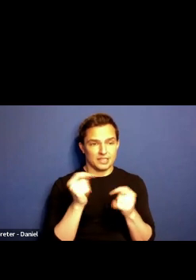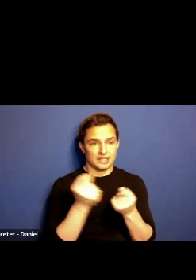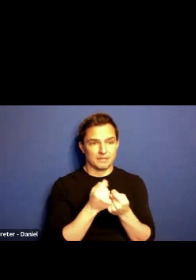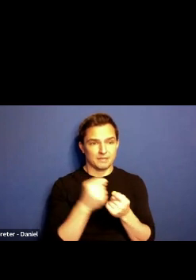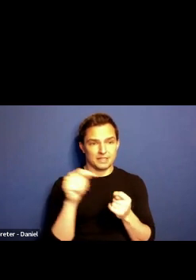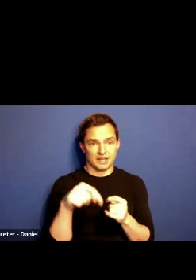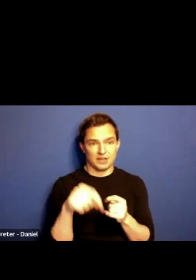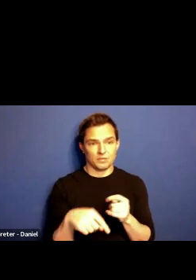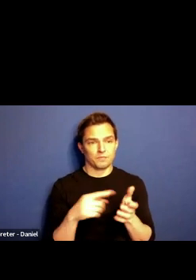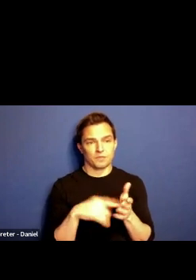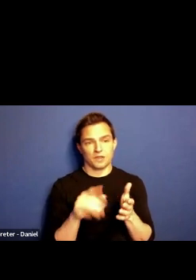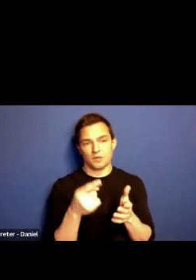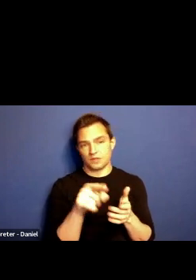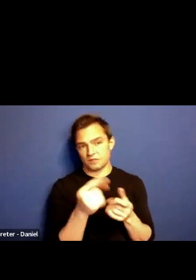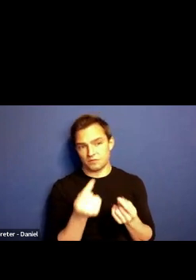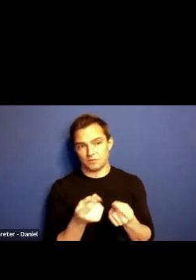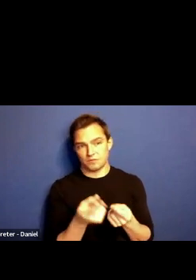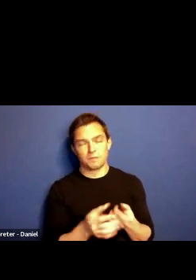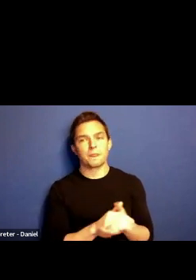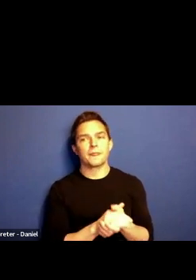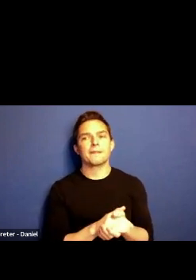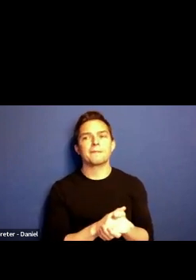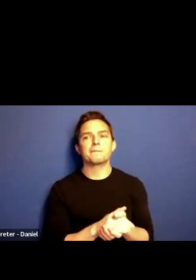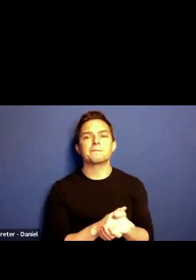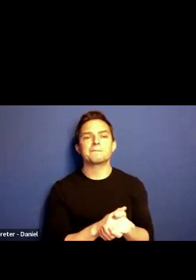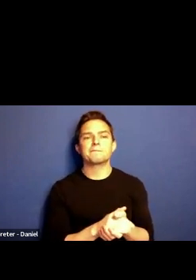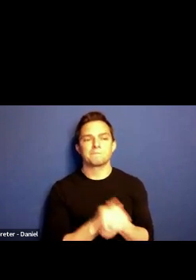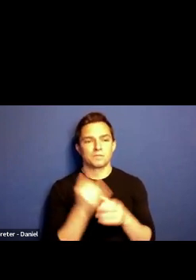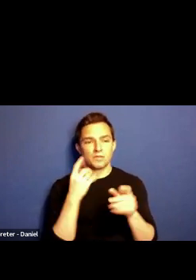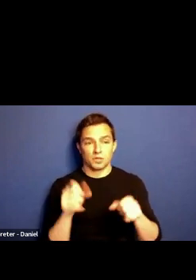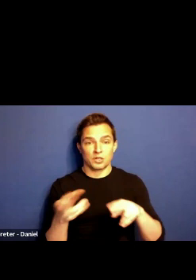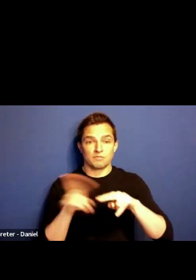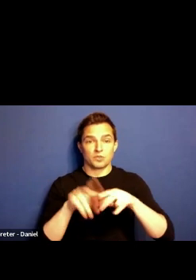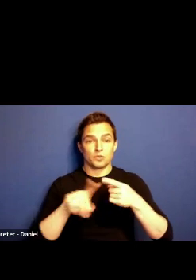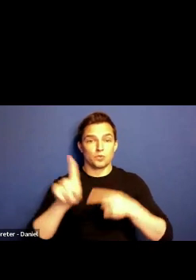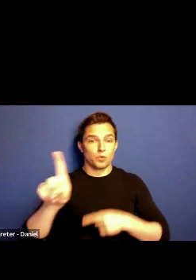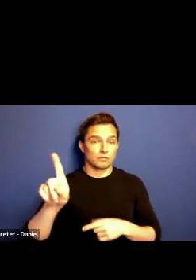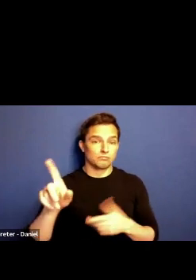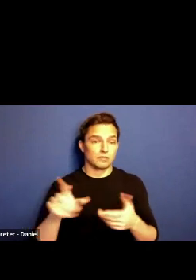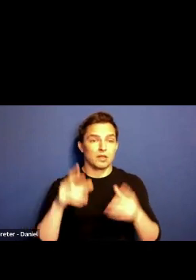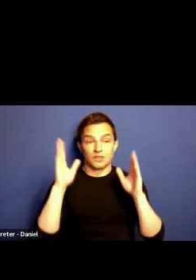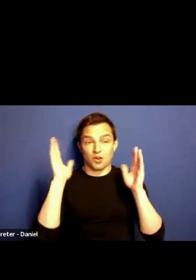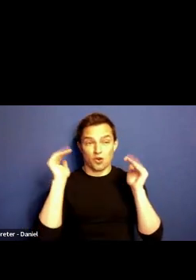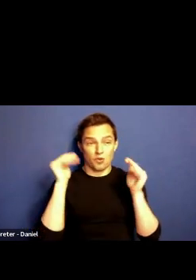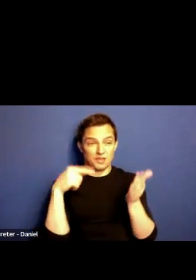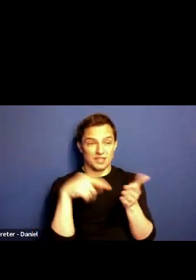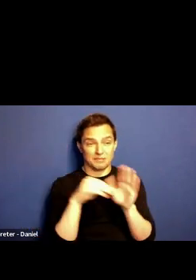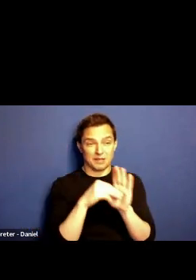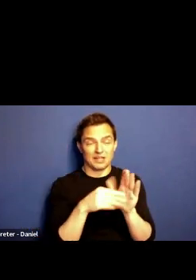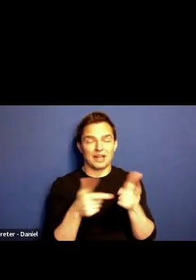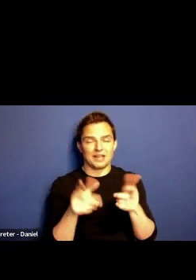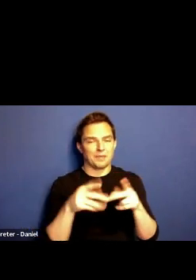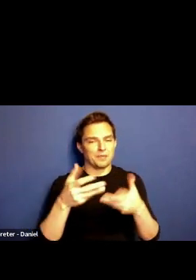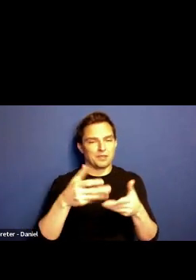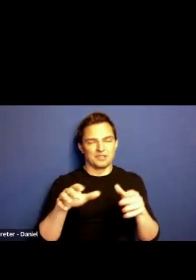What is that one that we have doing? What if we increased it up to 1? And the hope of the model is that by allowing people to interact with